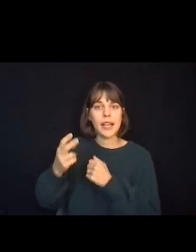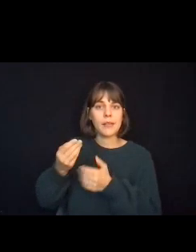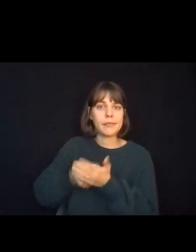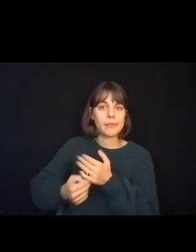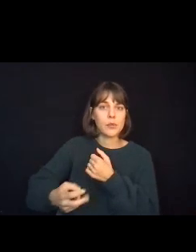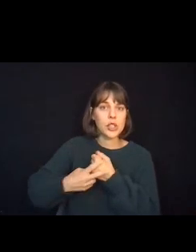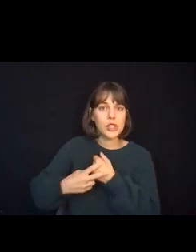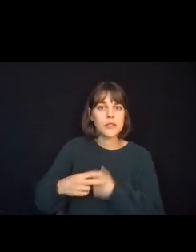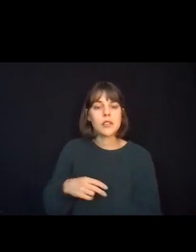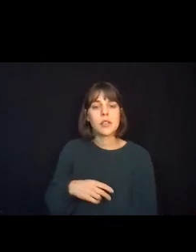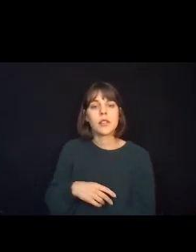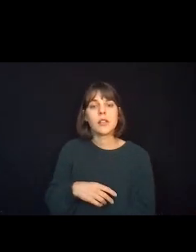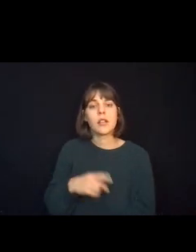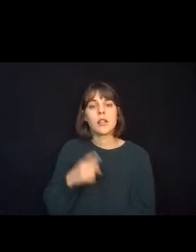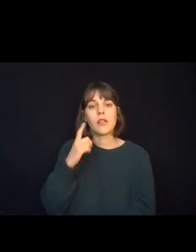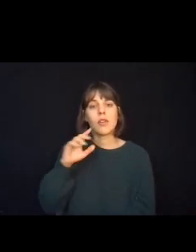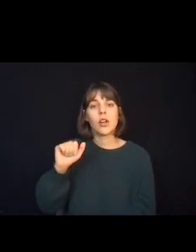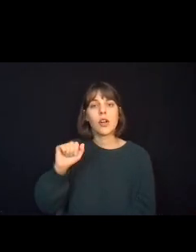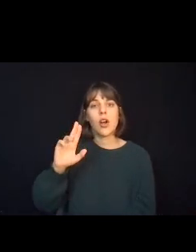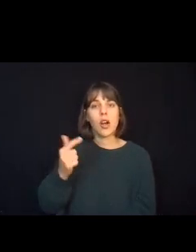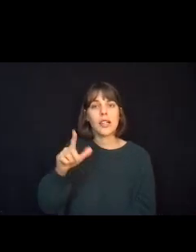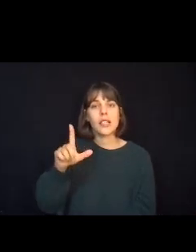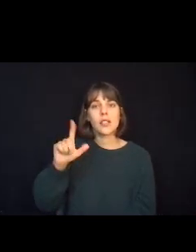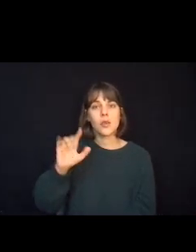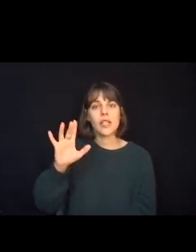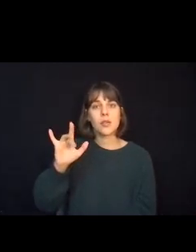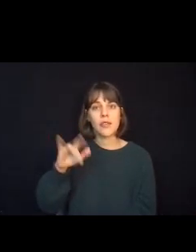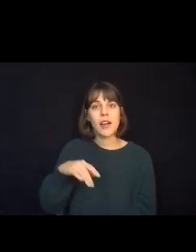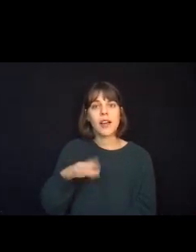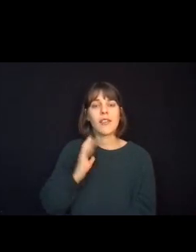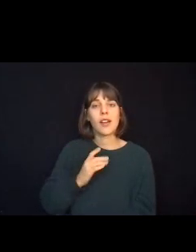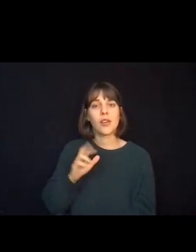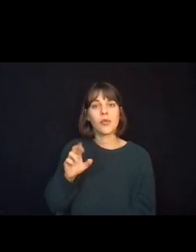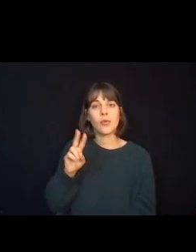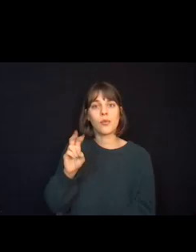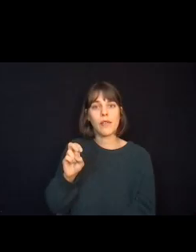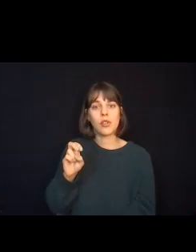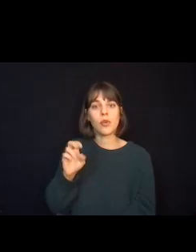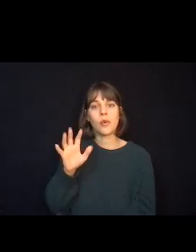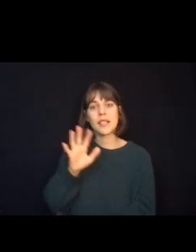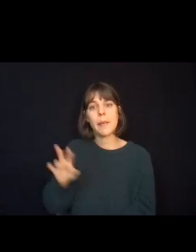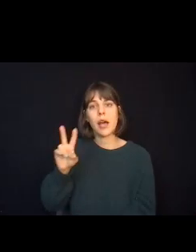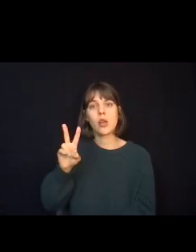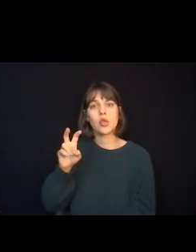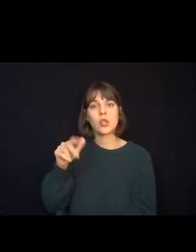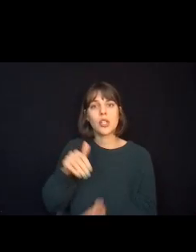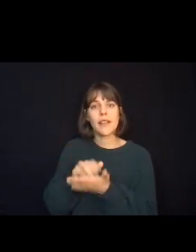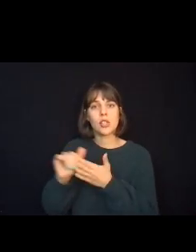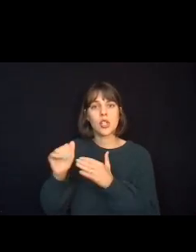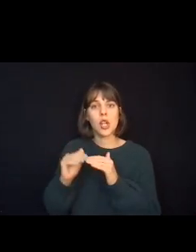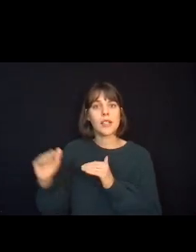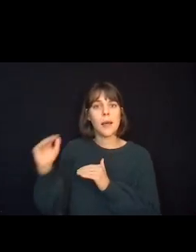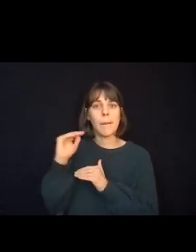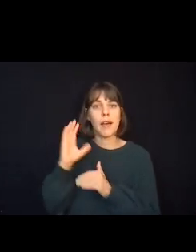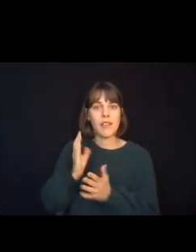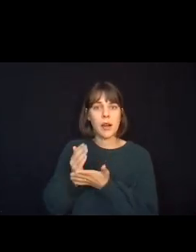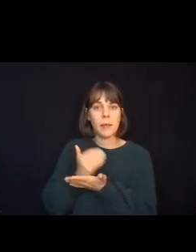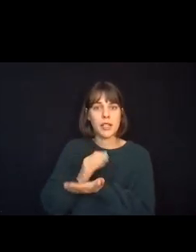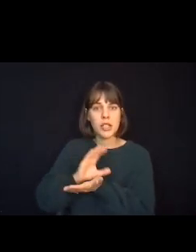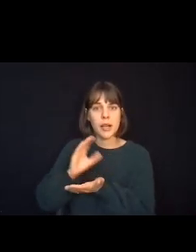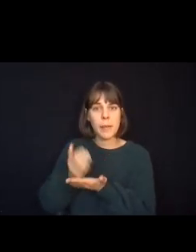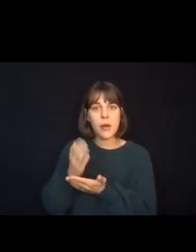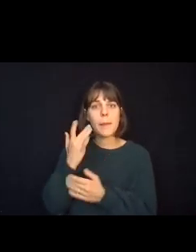The August 2025 revenue results are about $200,000 above our budgeted amount. That again is primarily due to